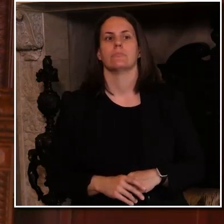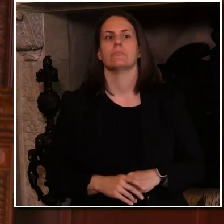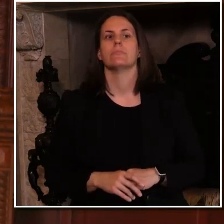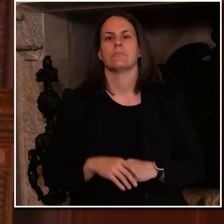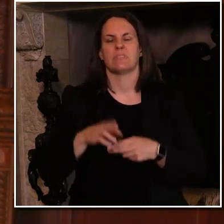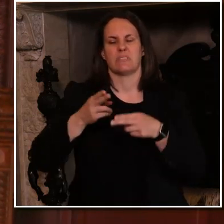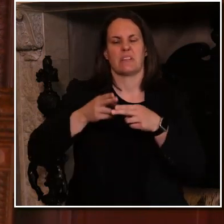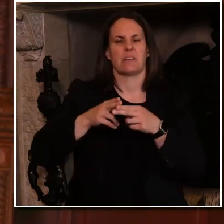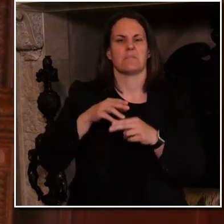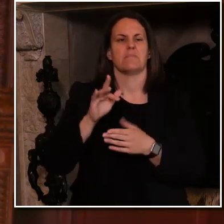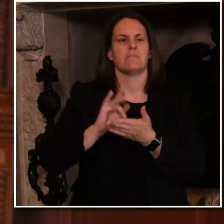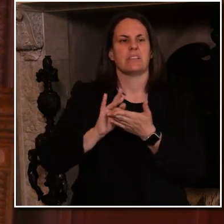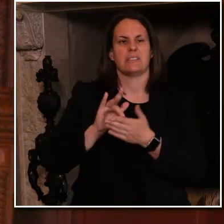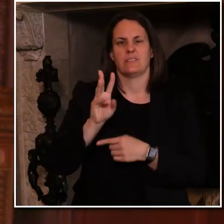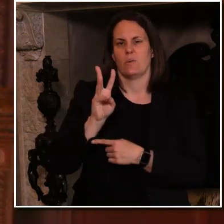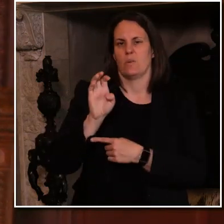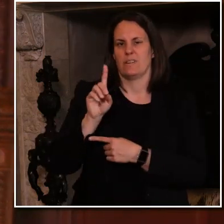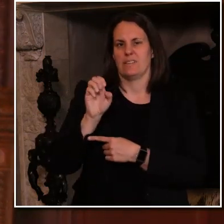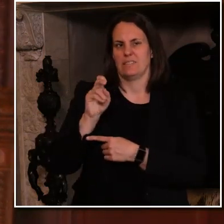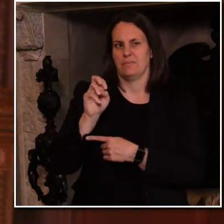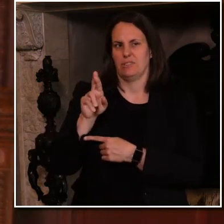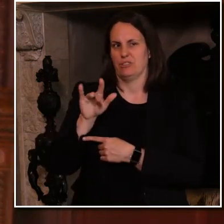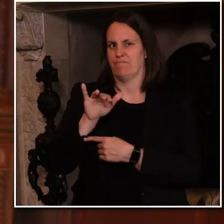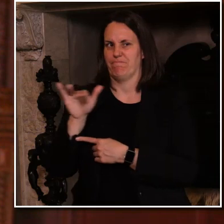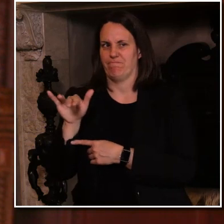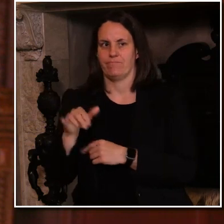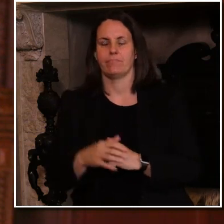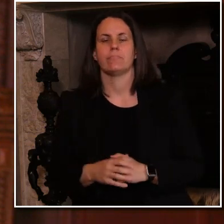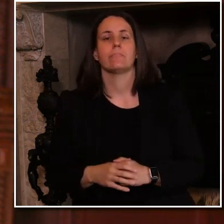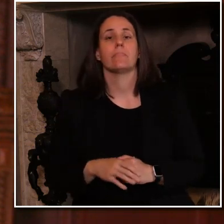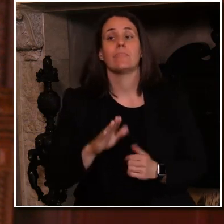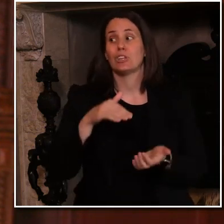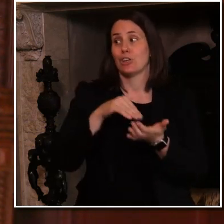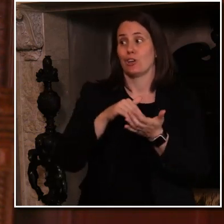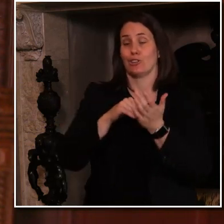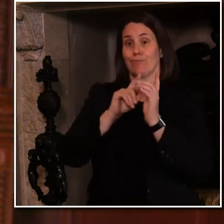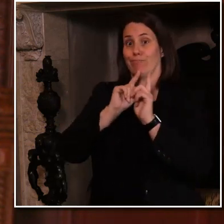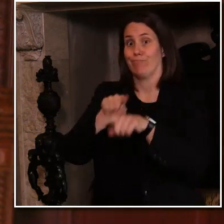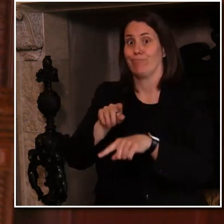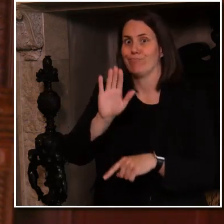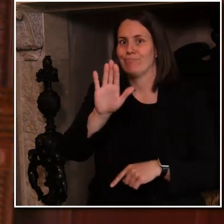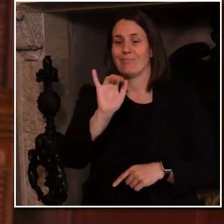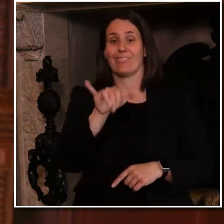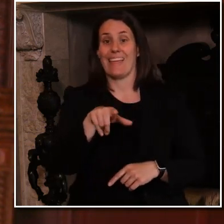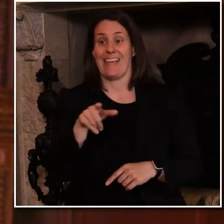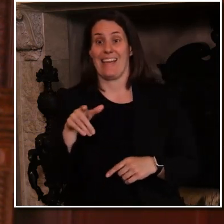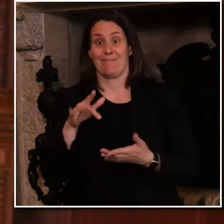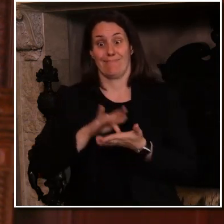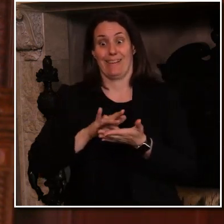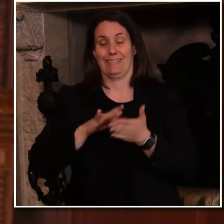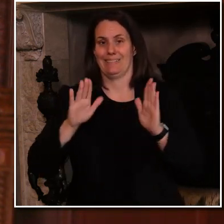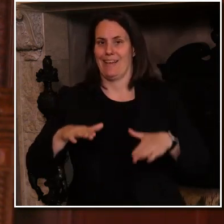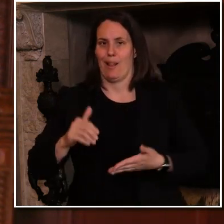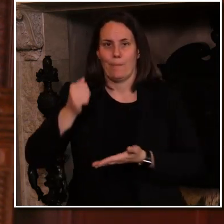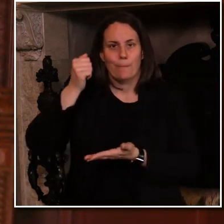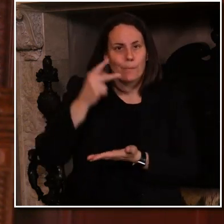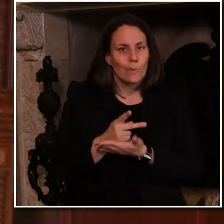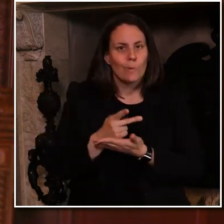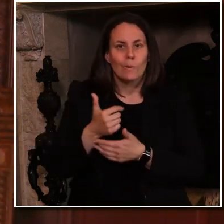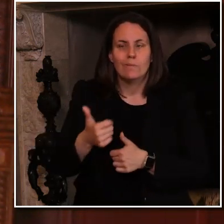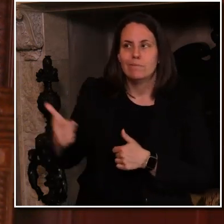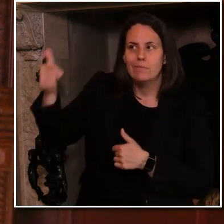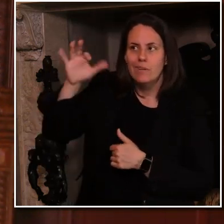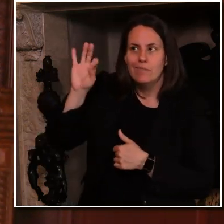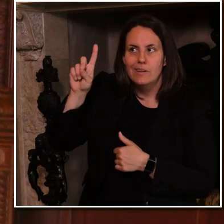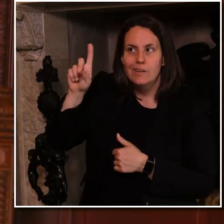investigational status. So trials are ongoing to find out whether it is effective at reducing or at improving outcomes, reducing